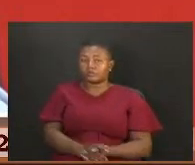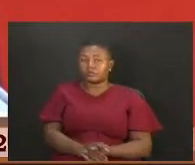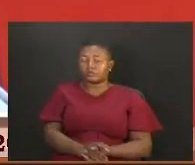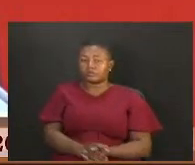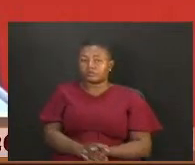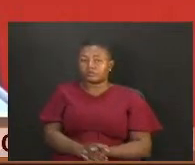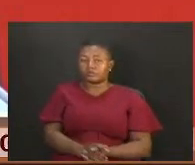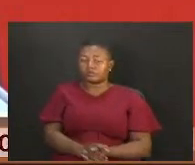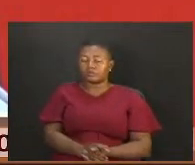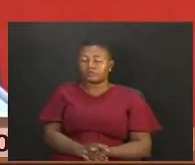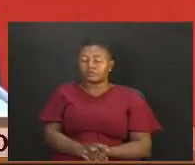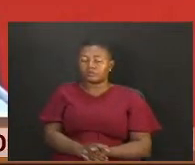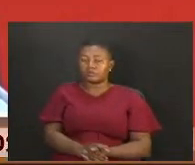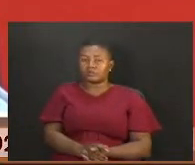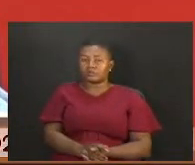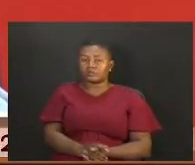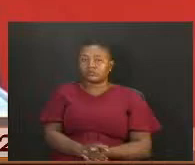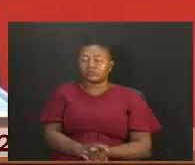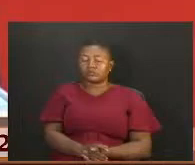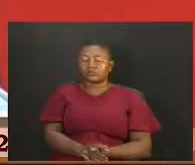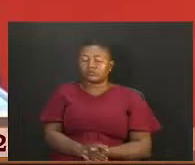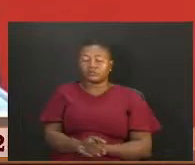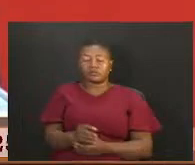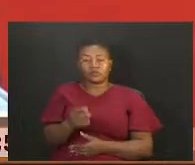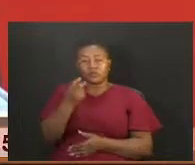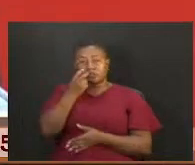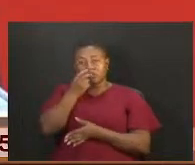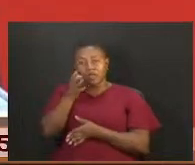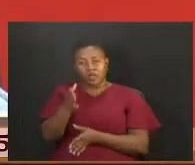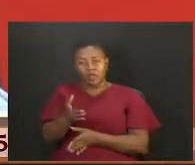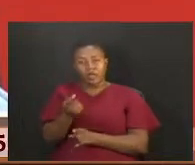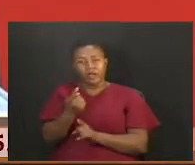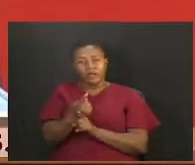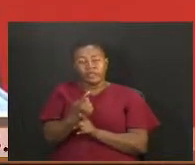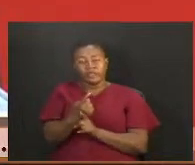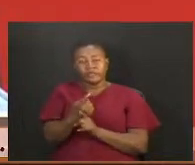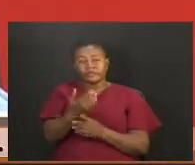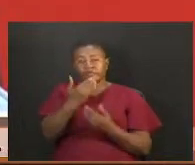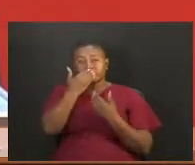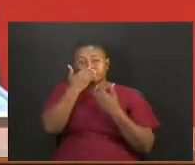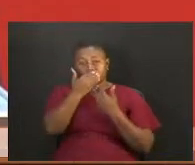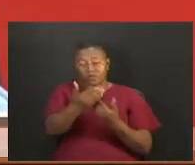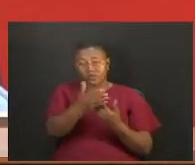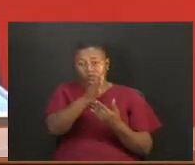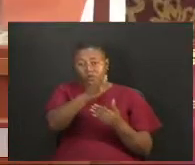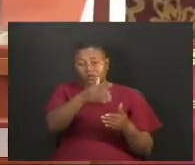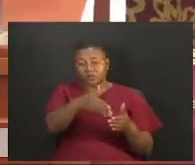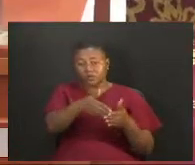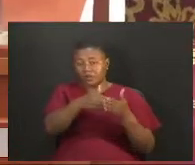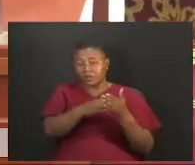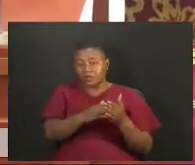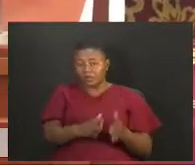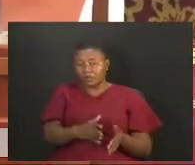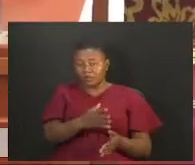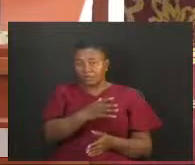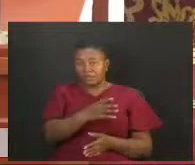yes. Mr. Speaker, just to thank you for your guidance and the proper interpretation of 1952. Thank you,